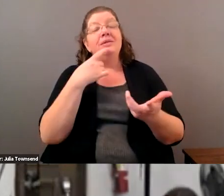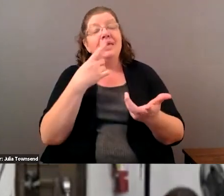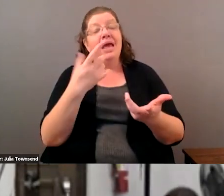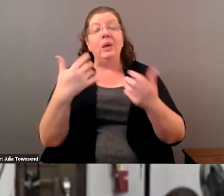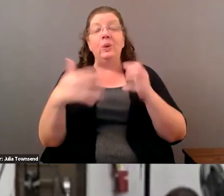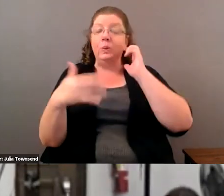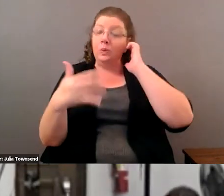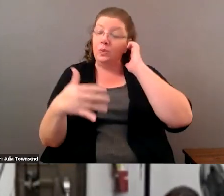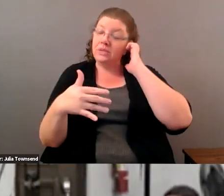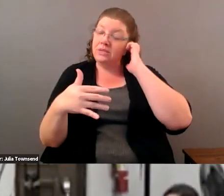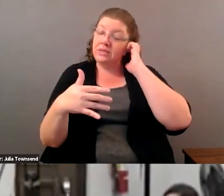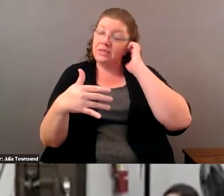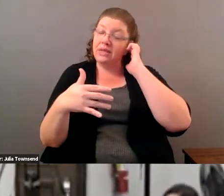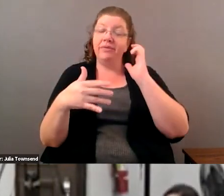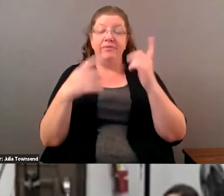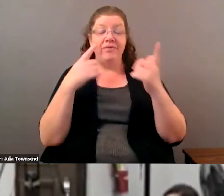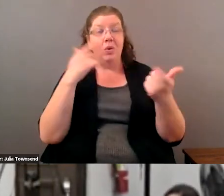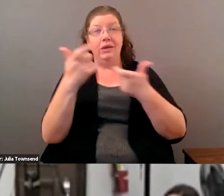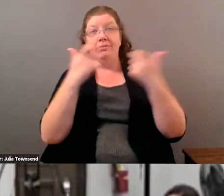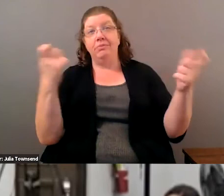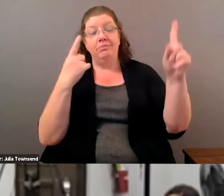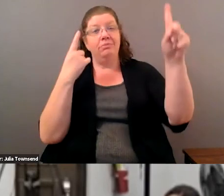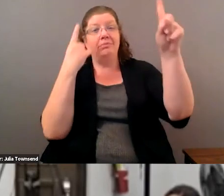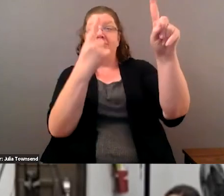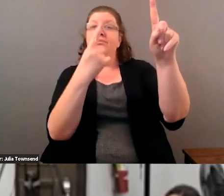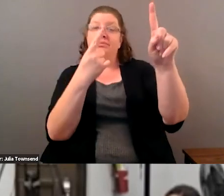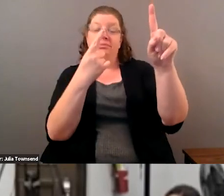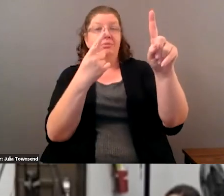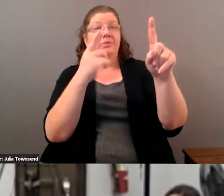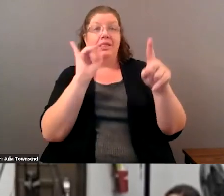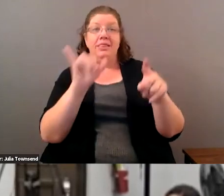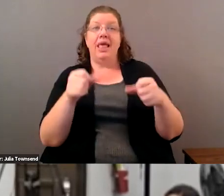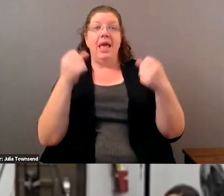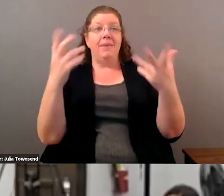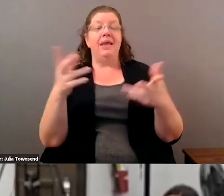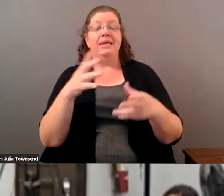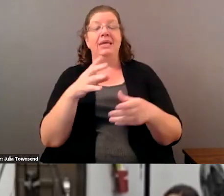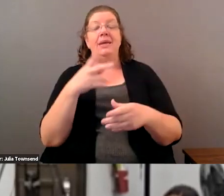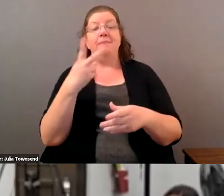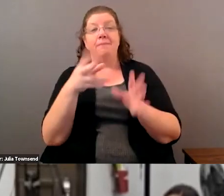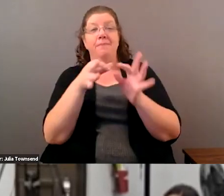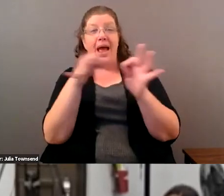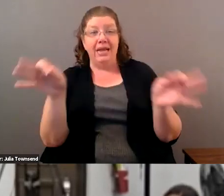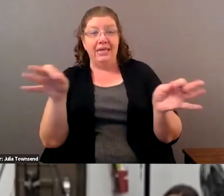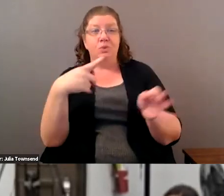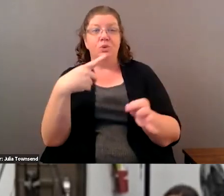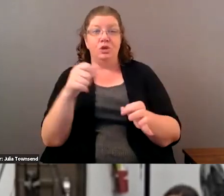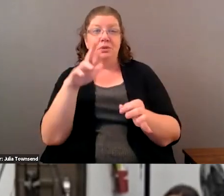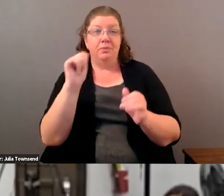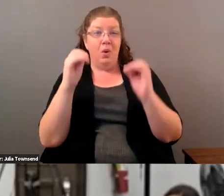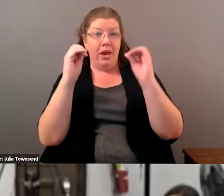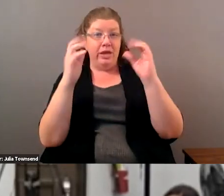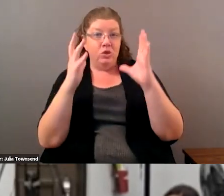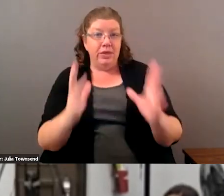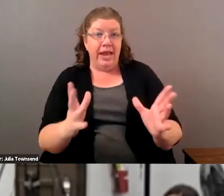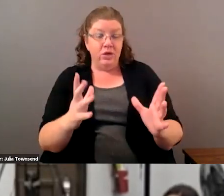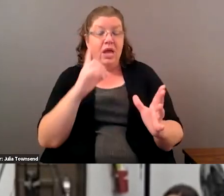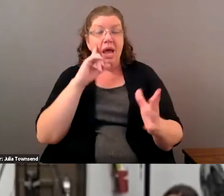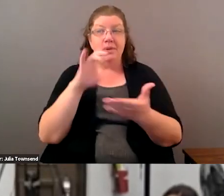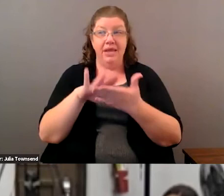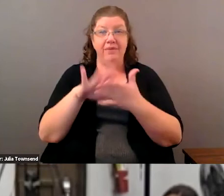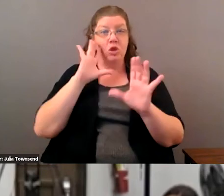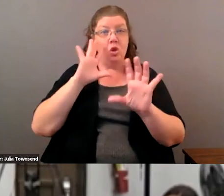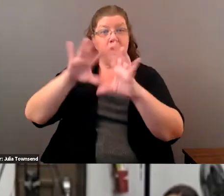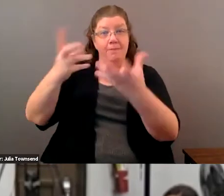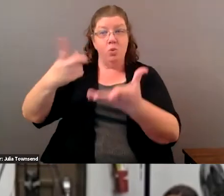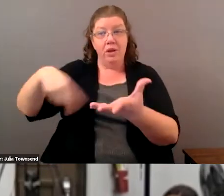very aspirational goal to get that many bilingual paraeducators. We do believe that there is a pool out there